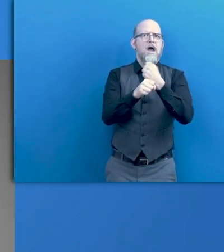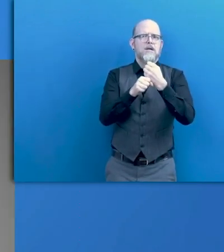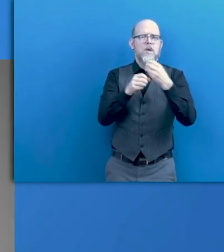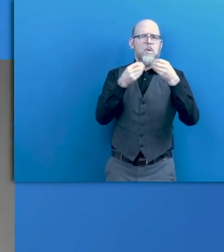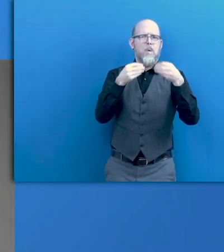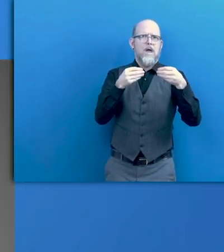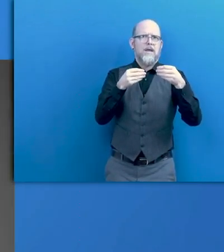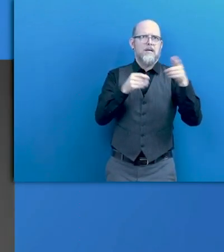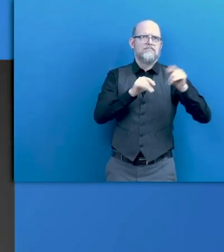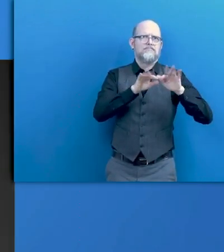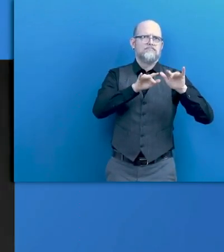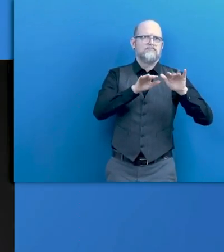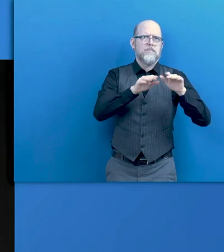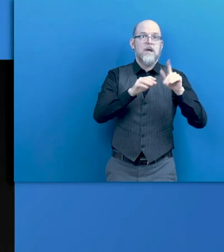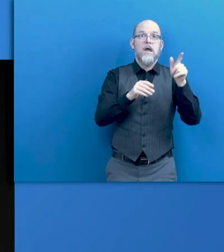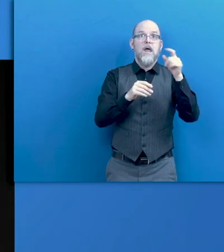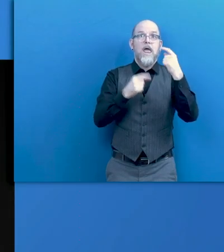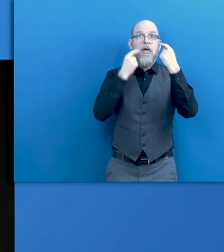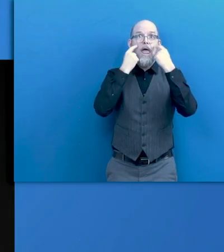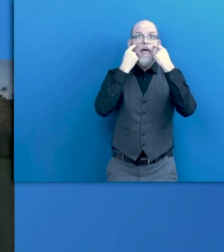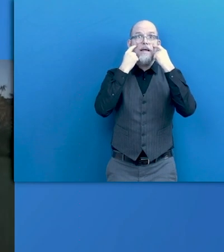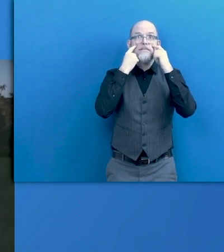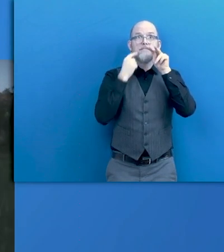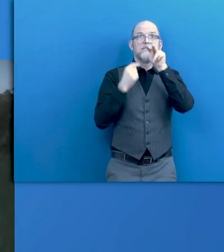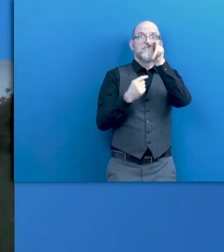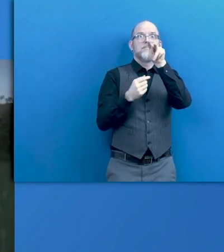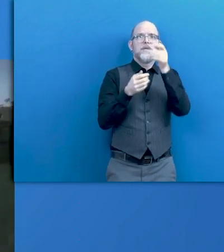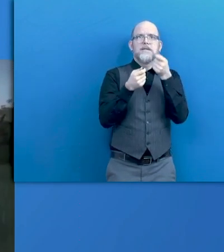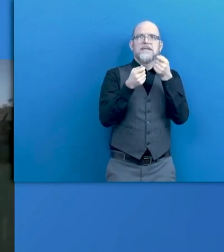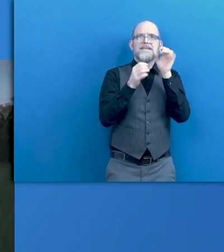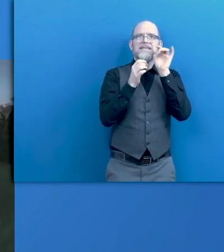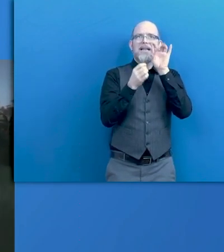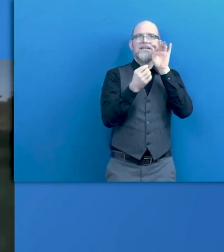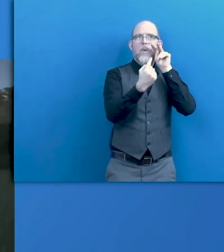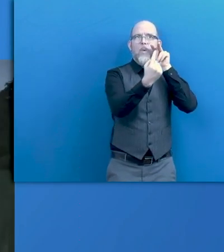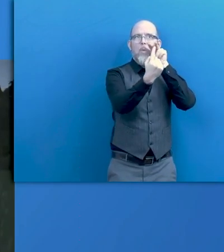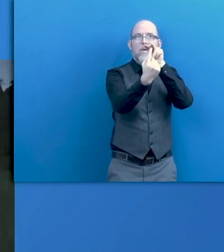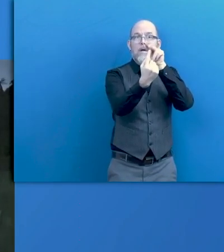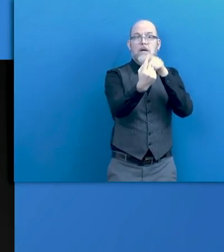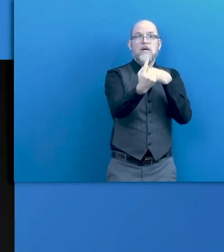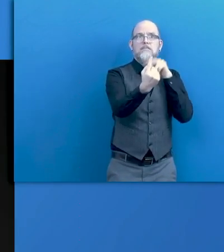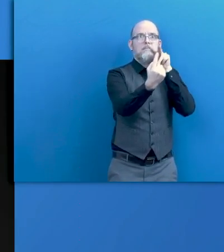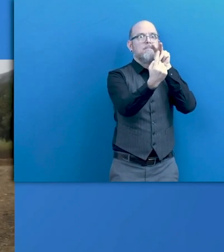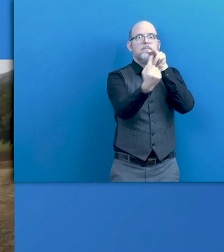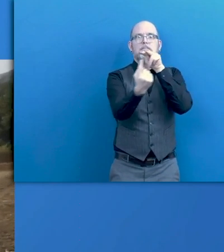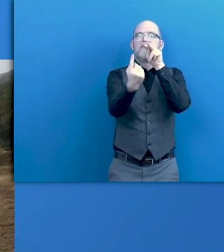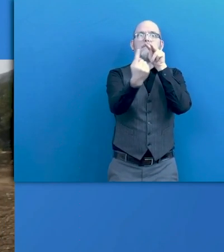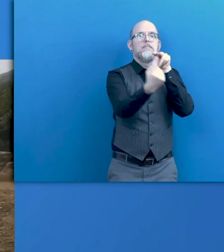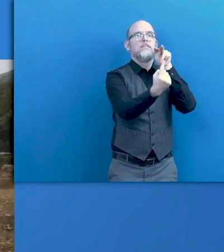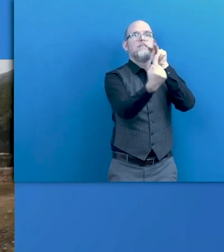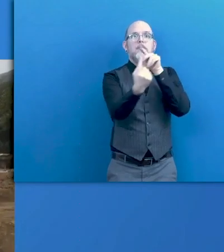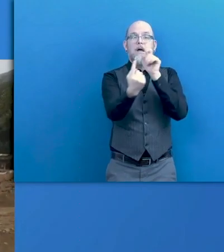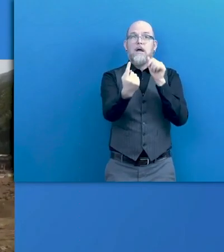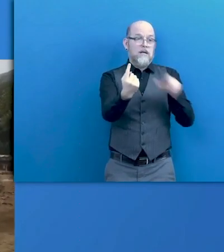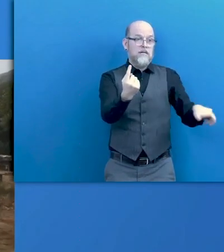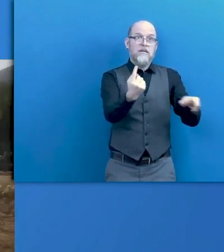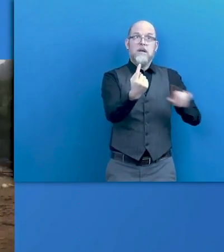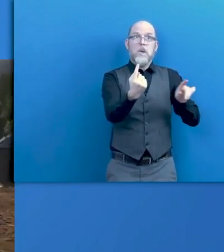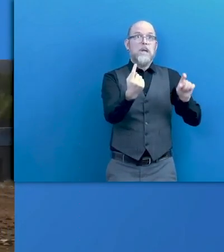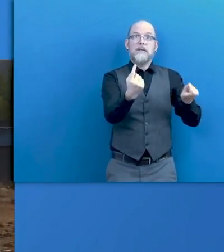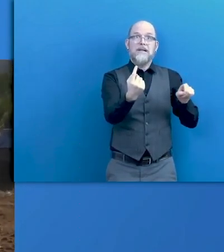a normal computer that you can control with your eyes. So they have sensors inside that look where you are looking, and then the mouse